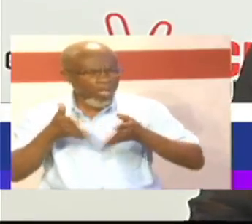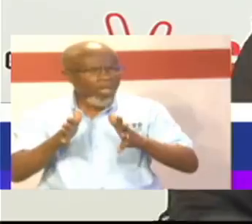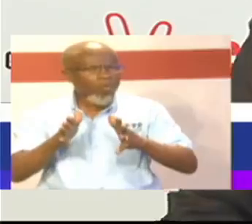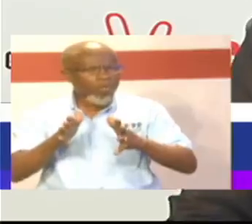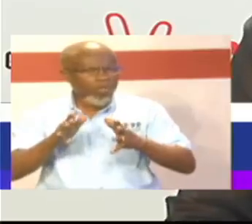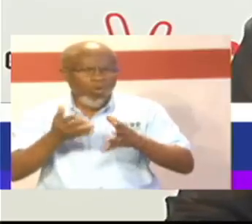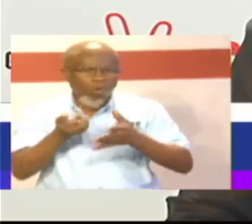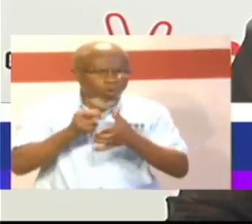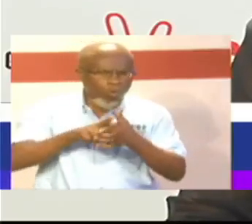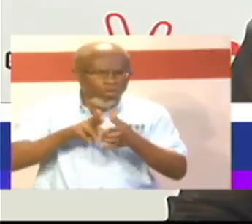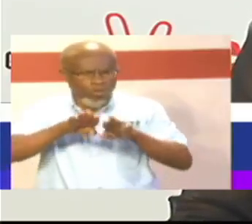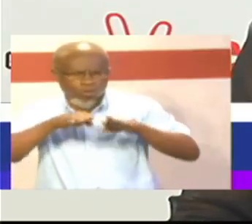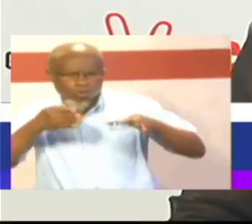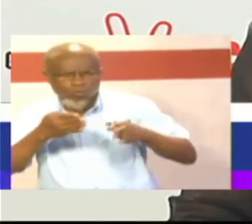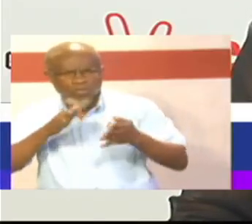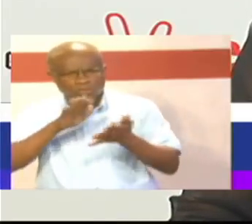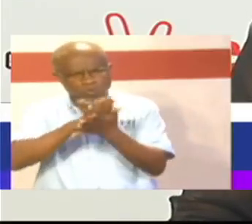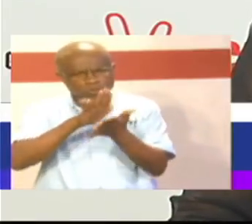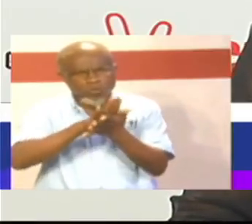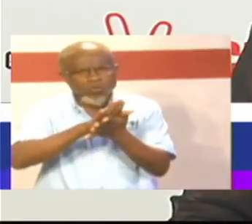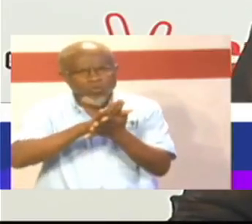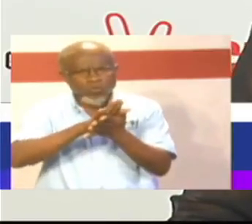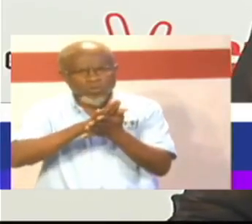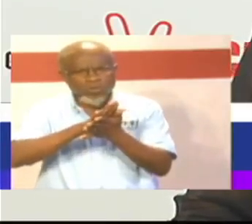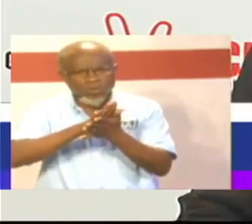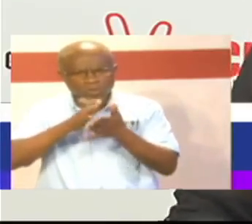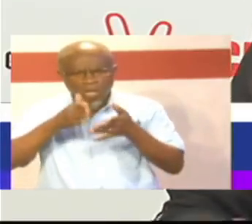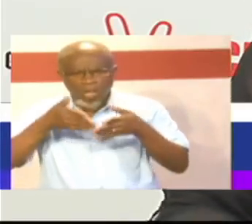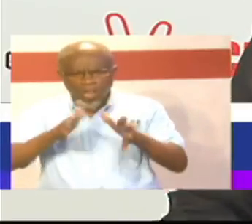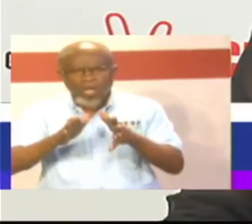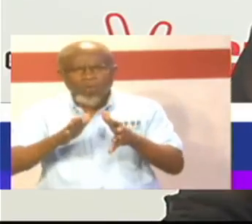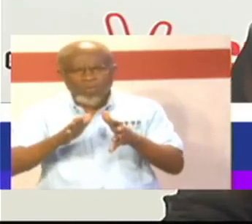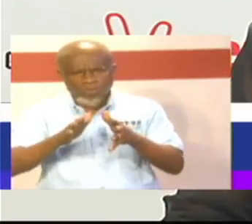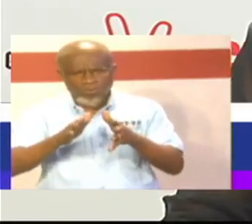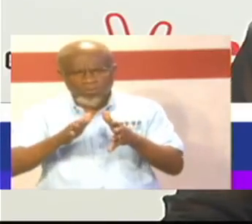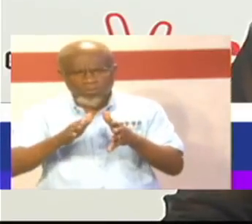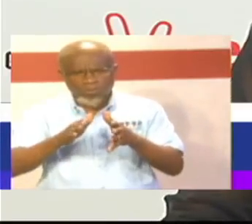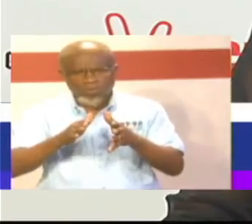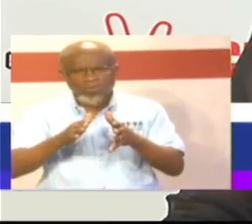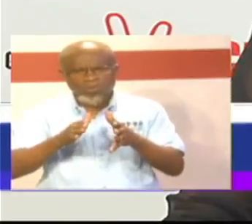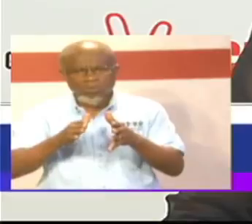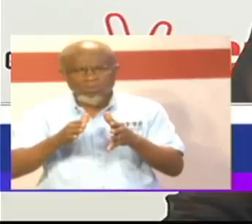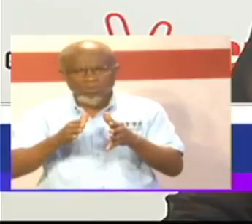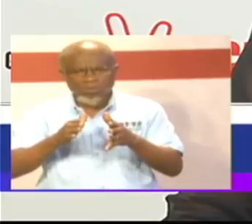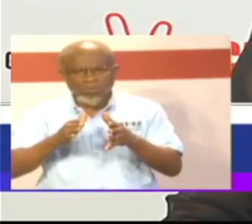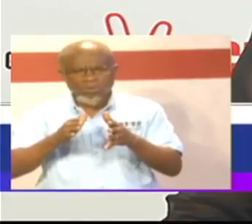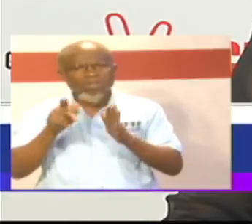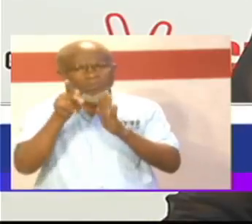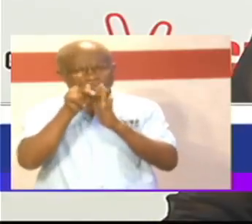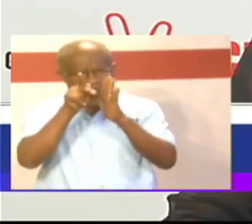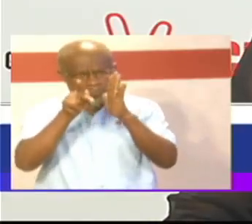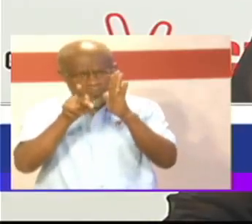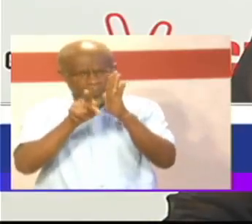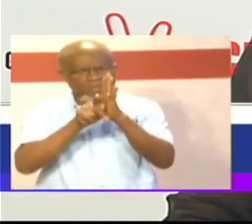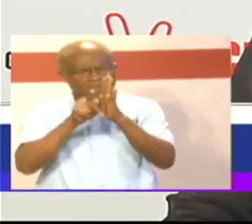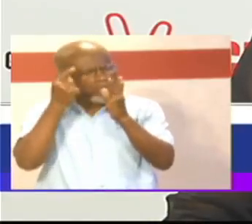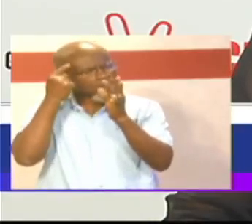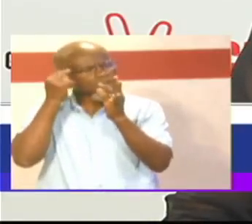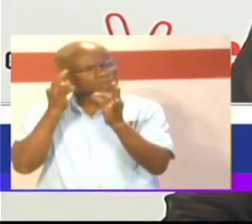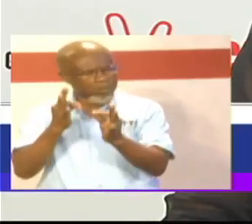commencement or recommencement of school children from that age group is a policy decision